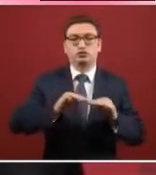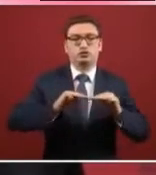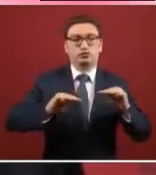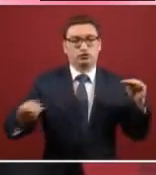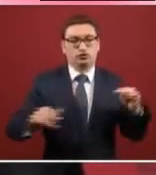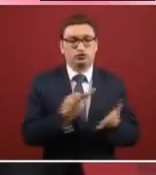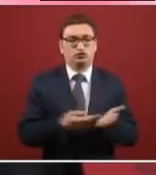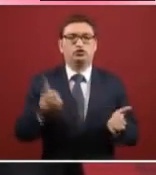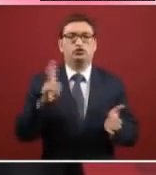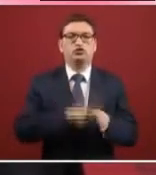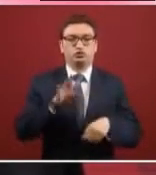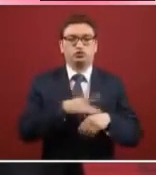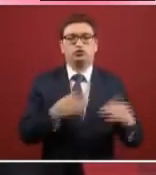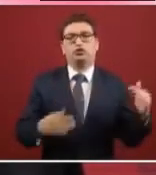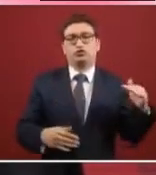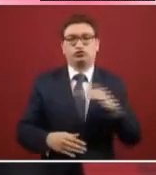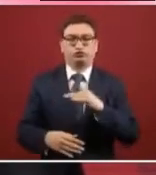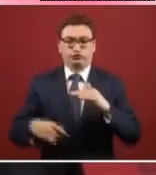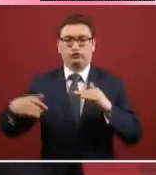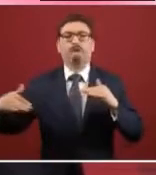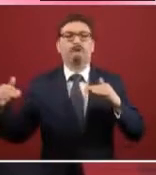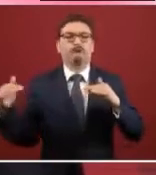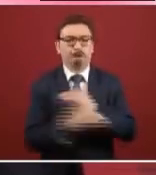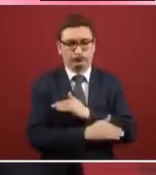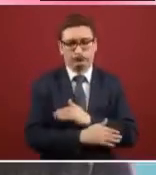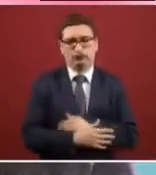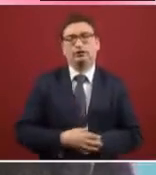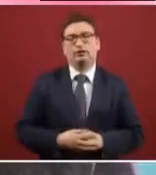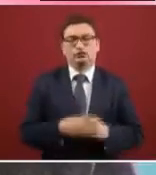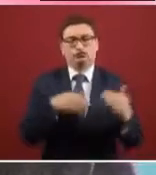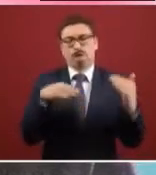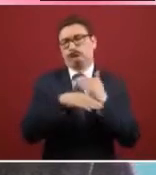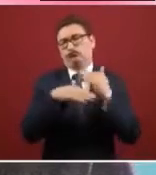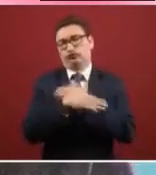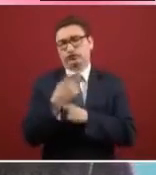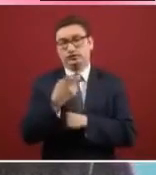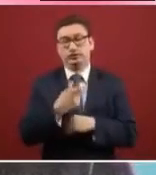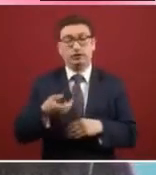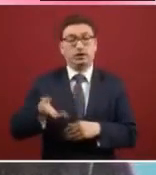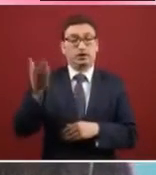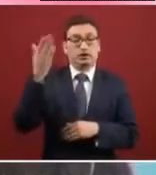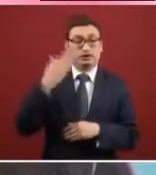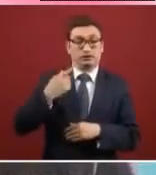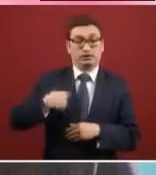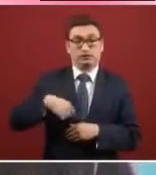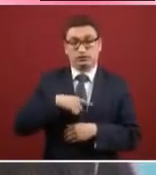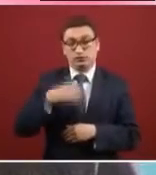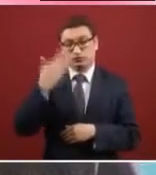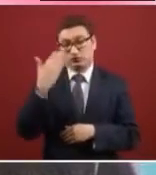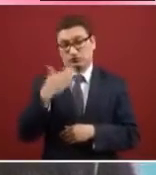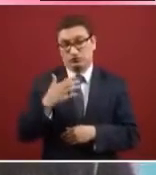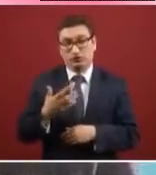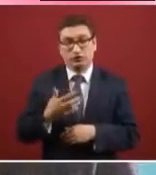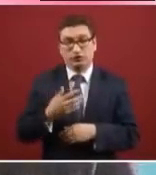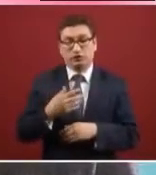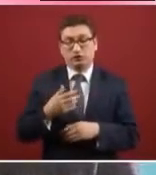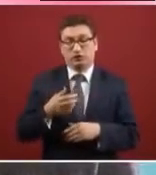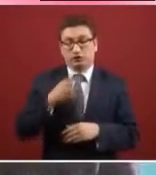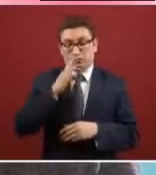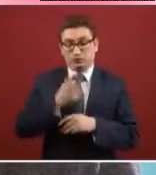651 kilómetros, en donde había cuando iniciamos este